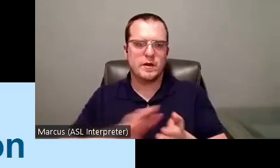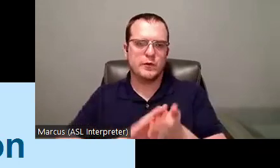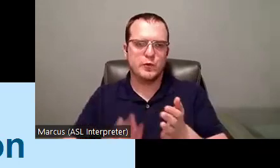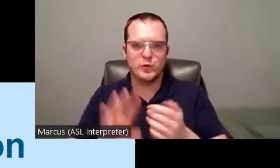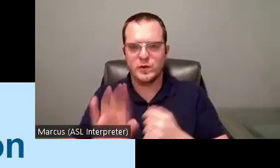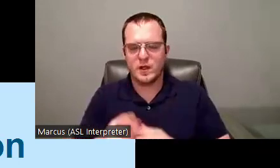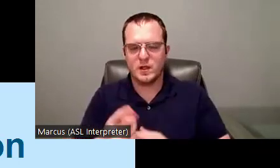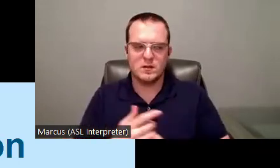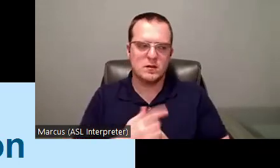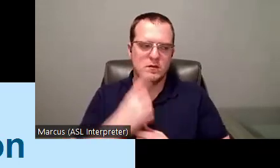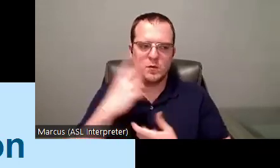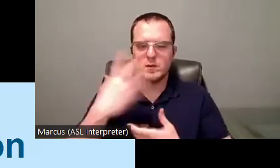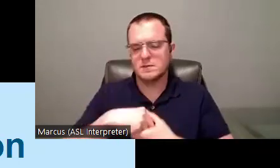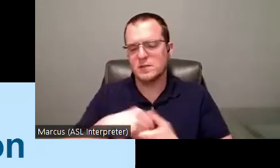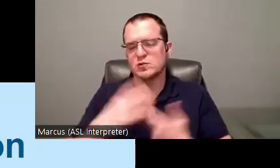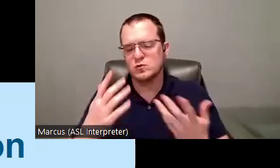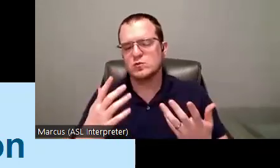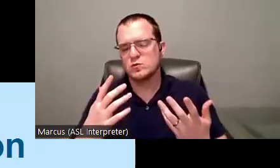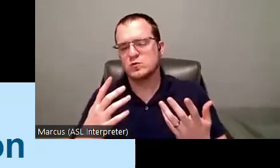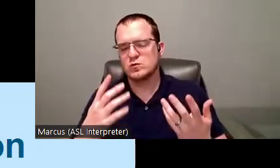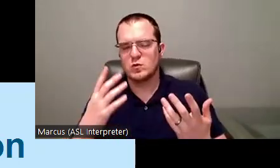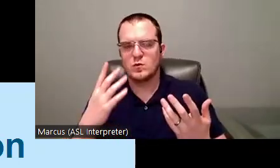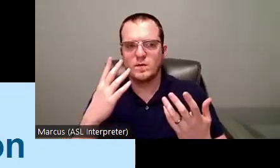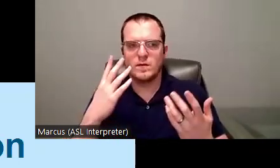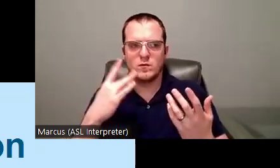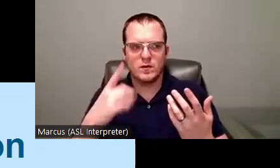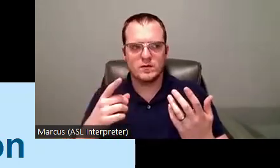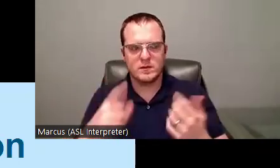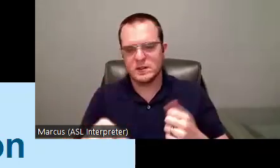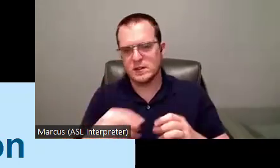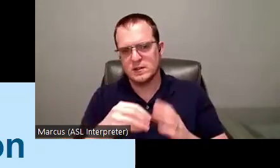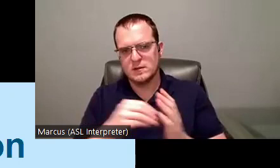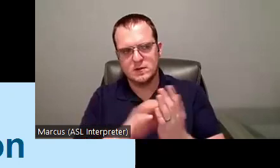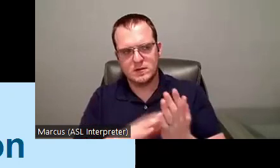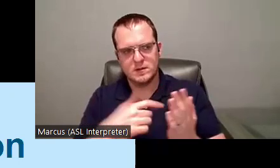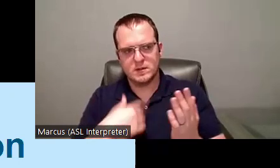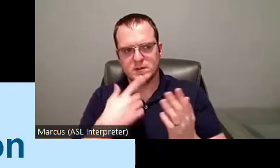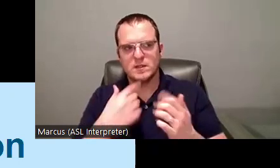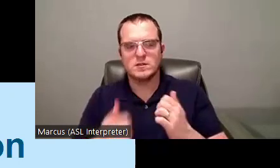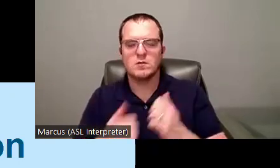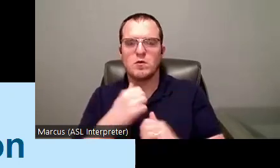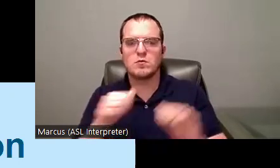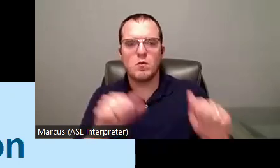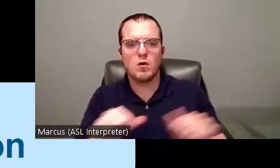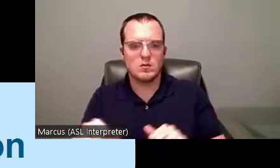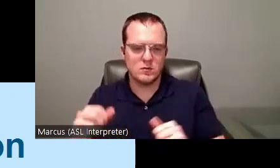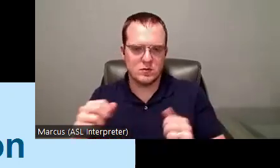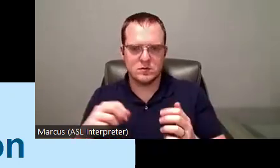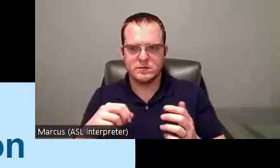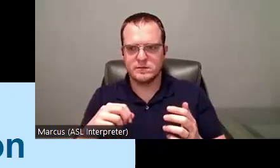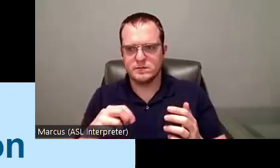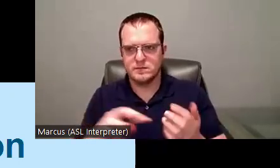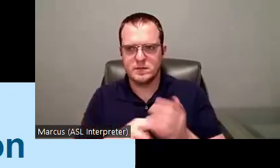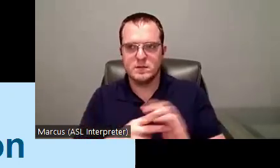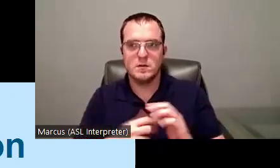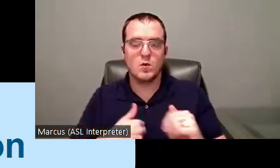from participating. So that's why it's in the guidelines to the greatest extent feasible. So if we felt